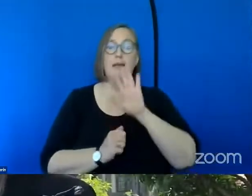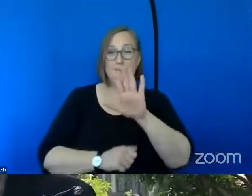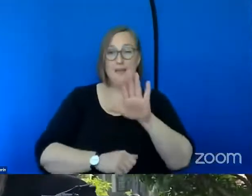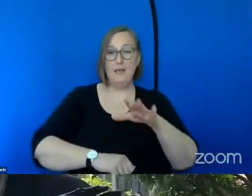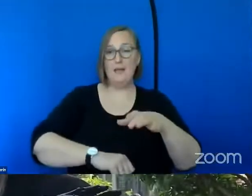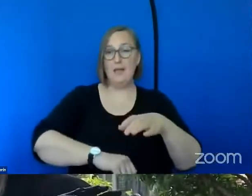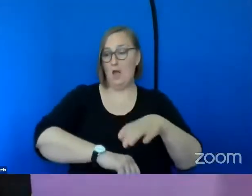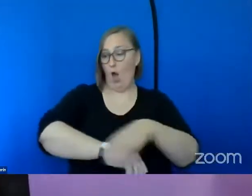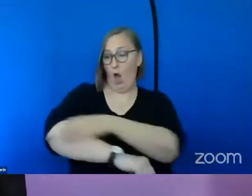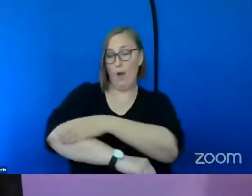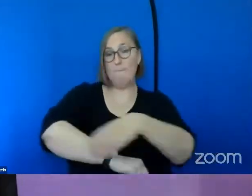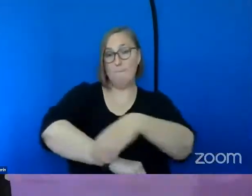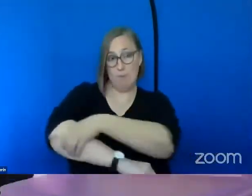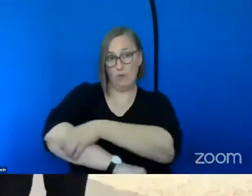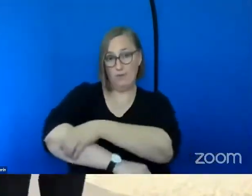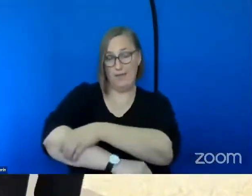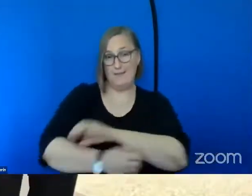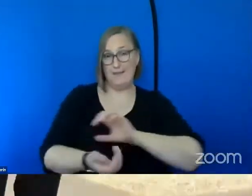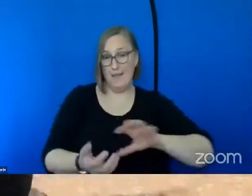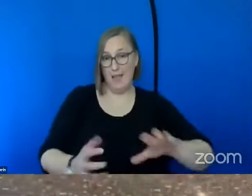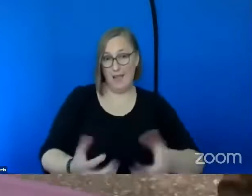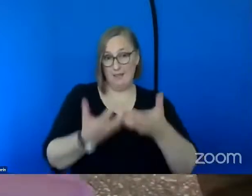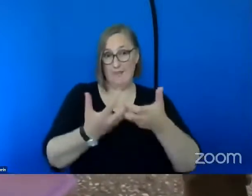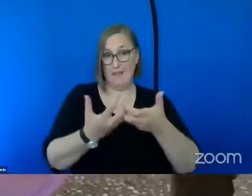the Whippletree mechanism.